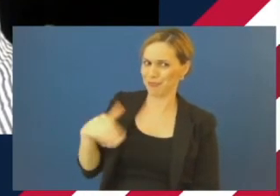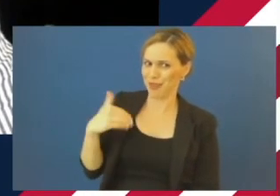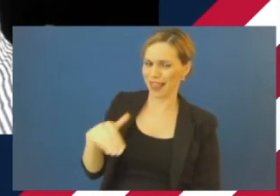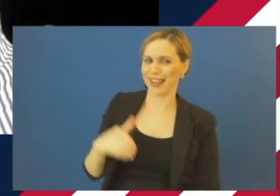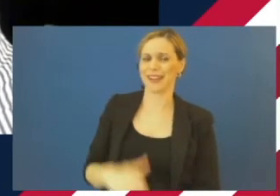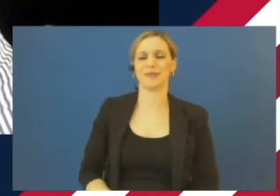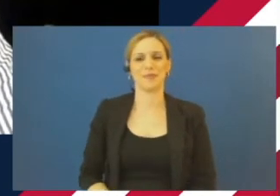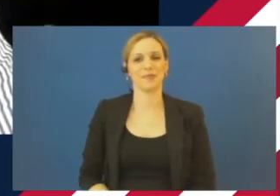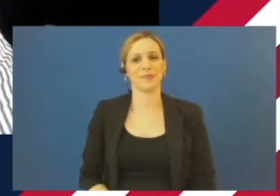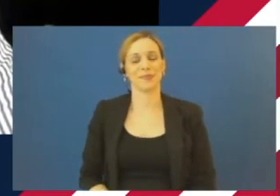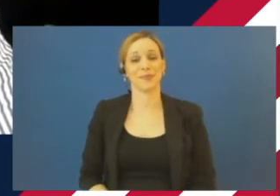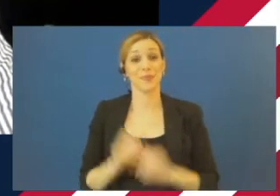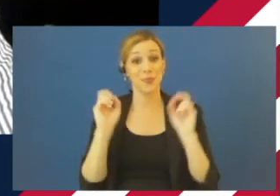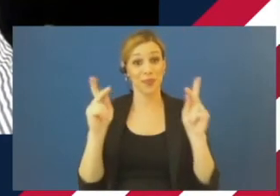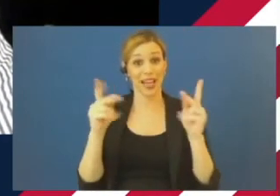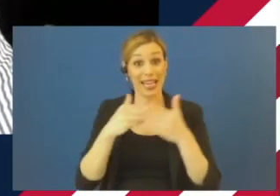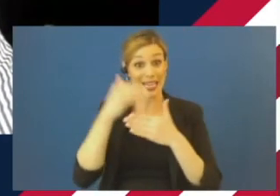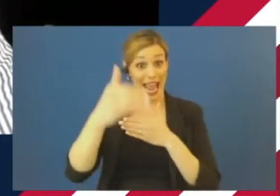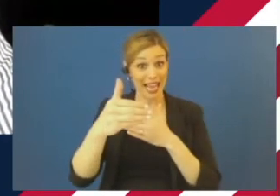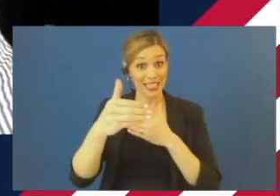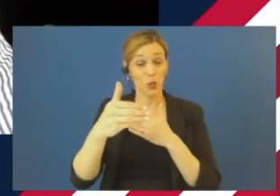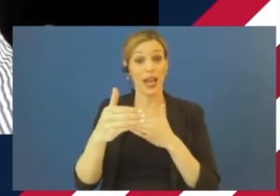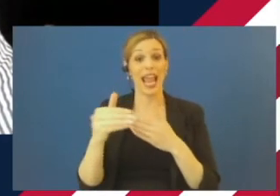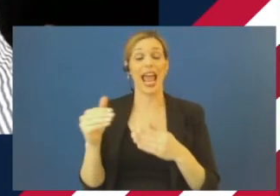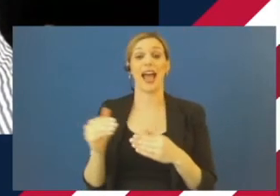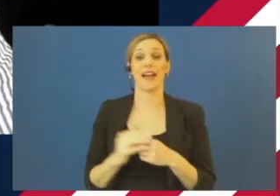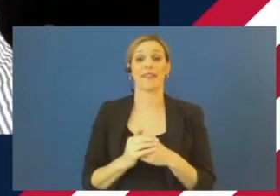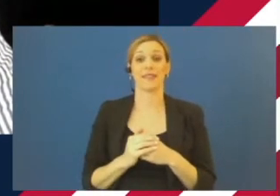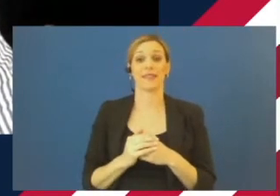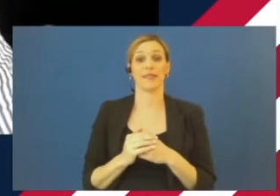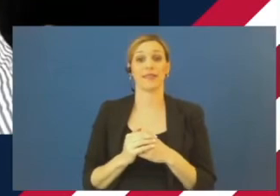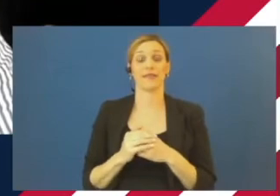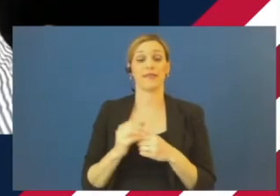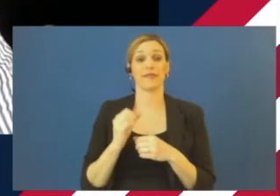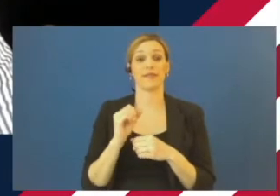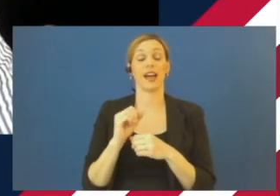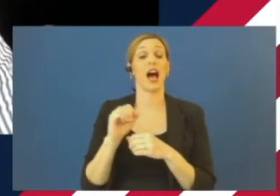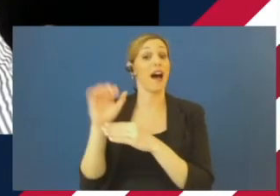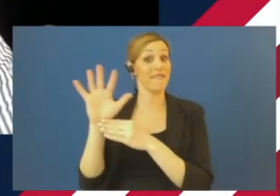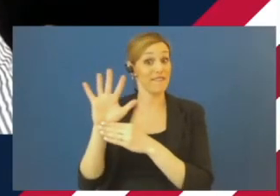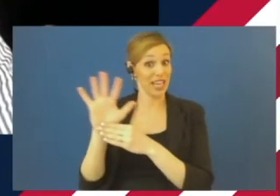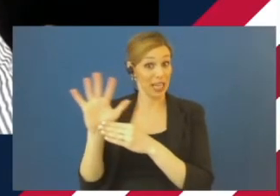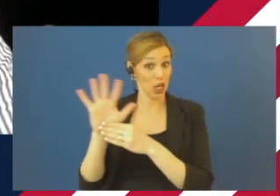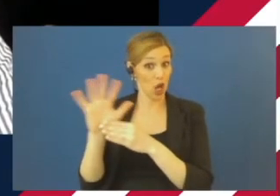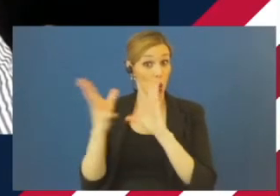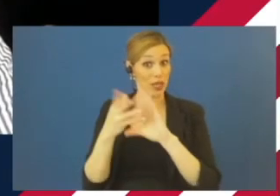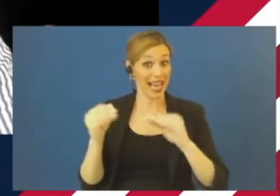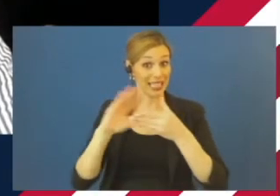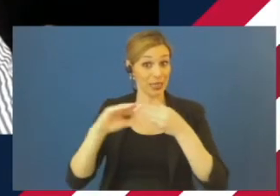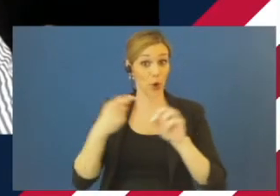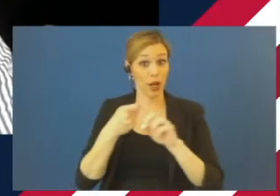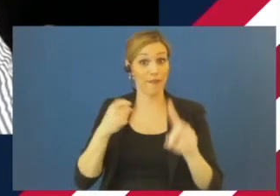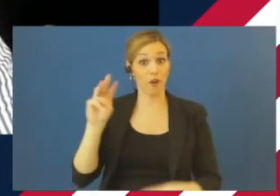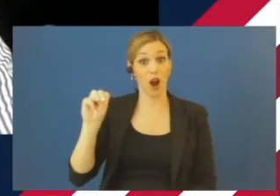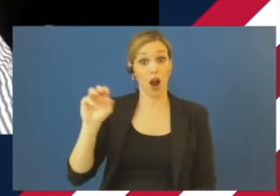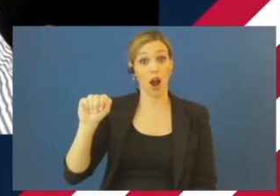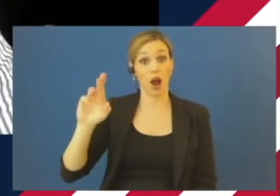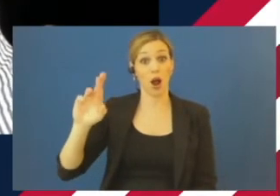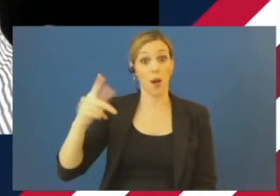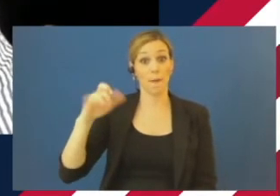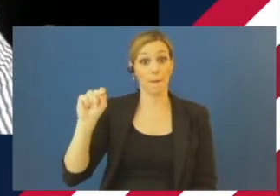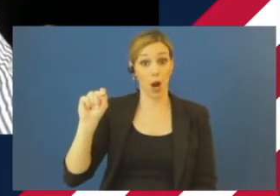Next, we will have video testimony from Margaret Cheney, and she is from the Tucson